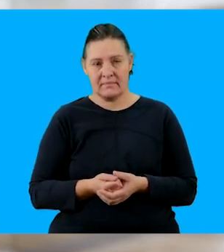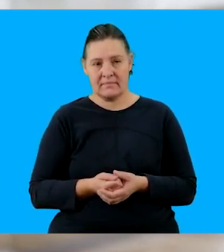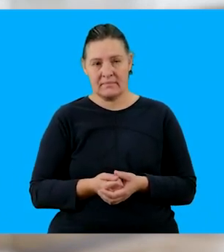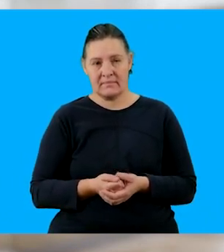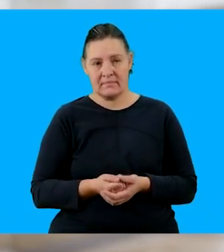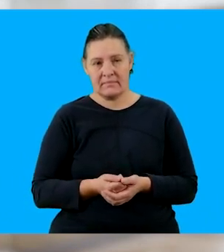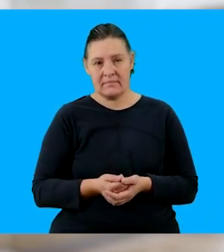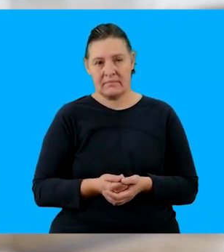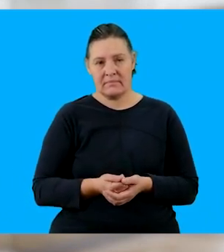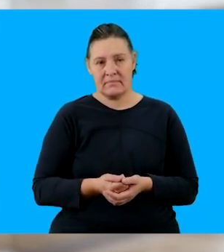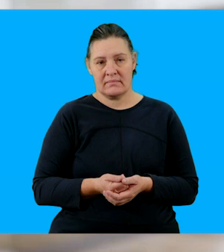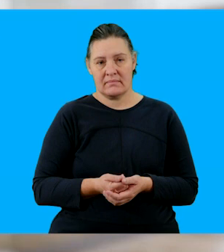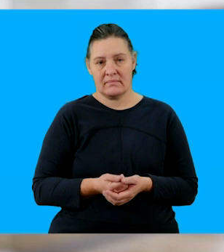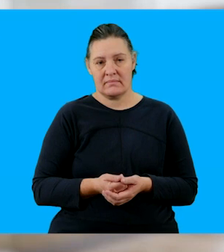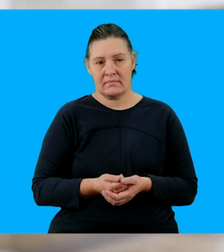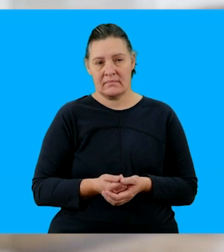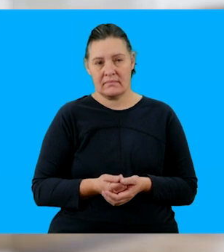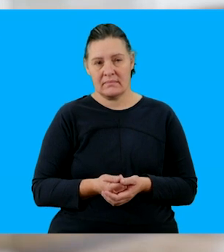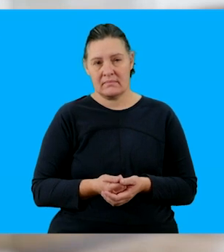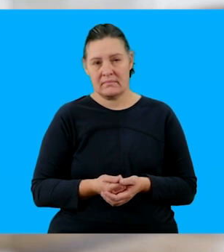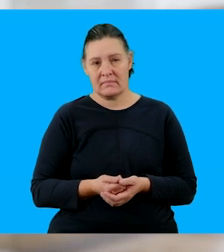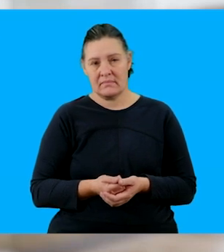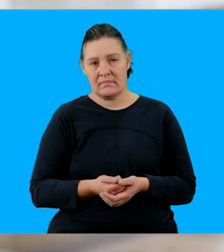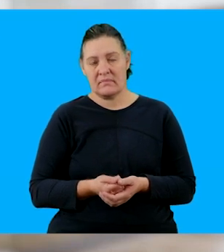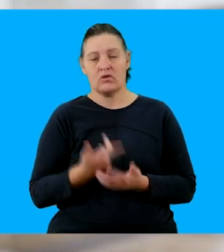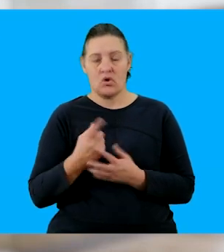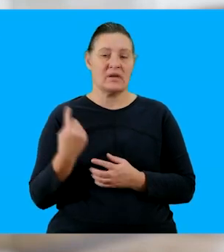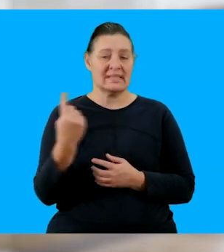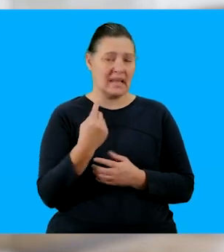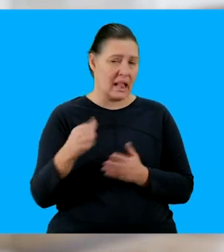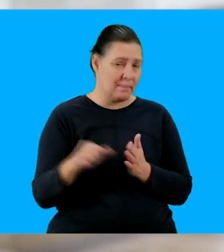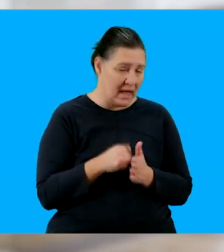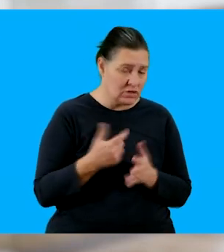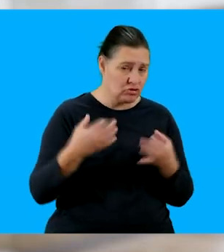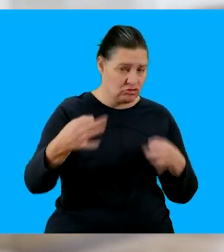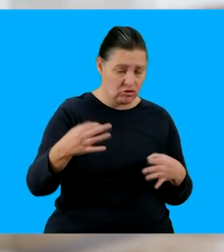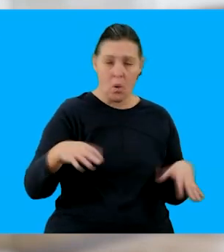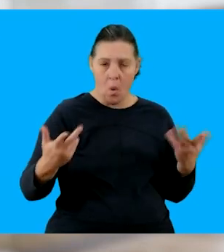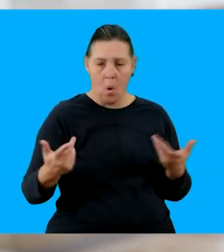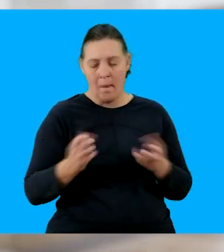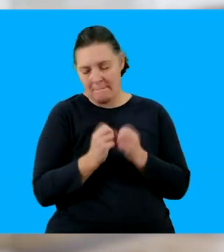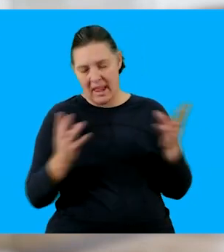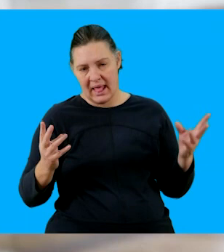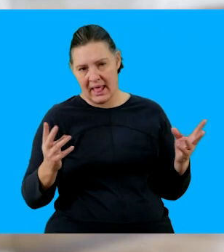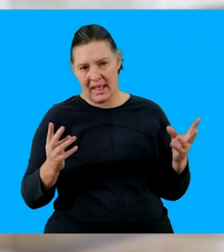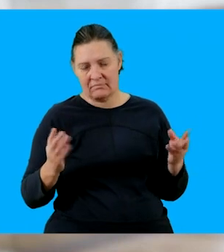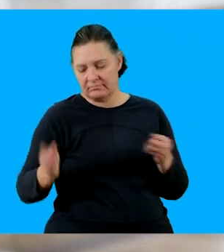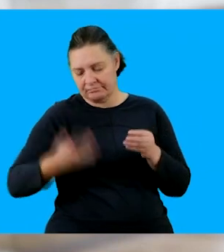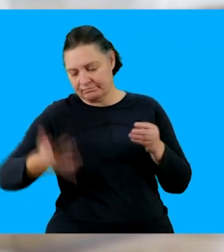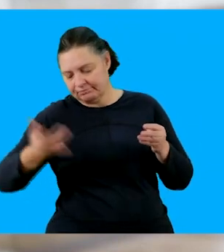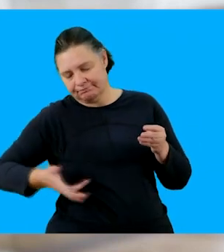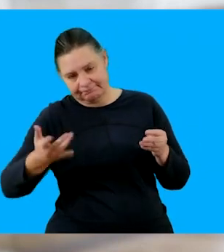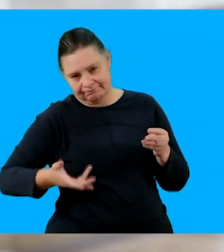rather. It displays it's a single page, or it can also be multiple pages whereby